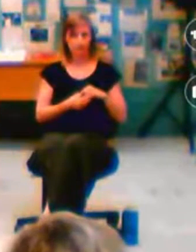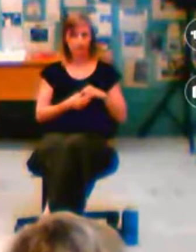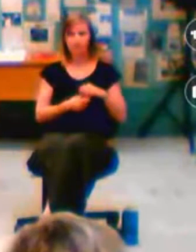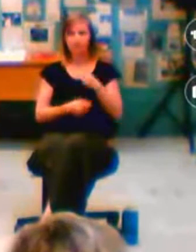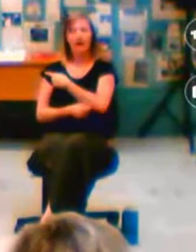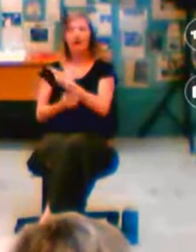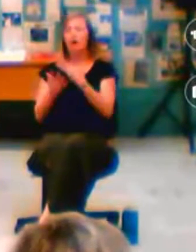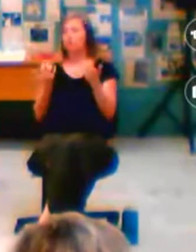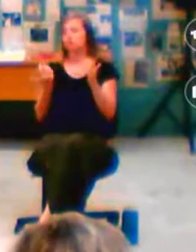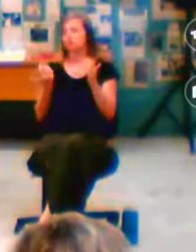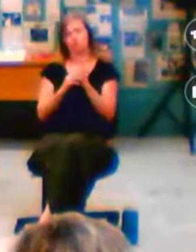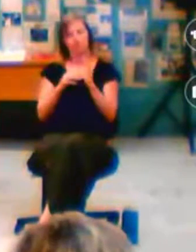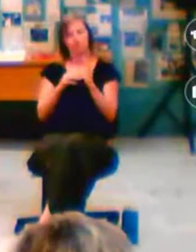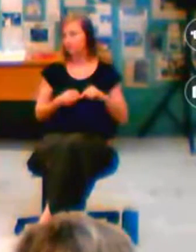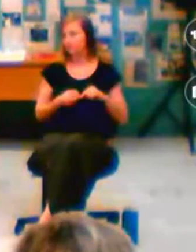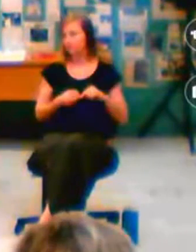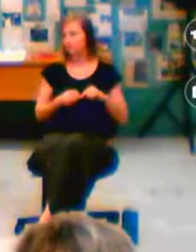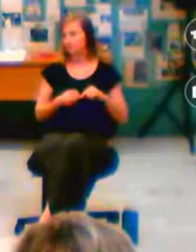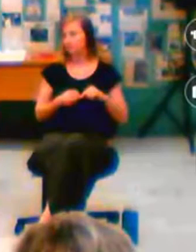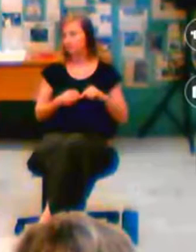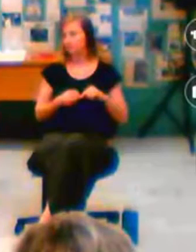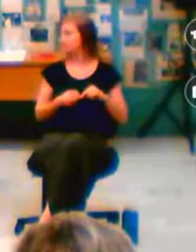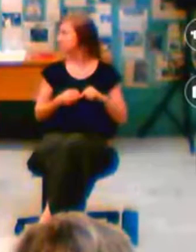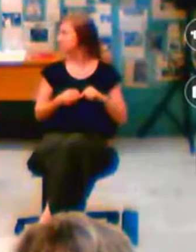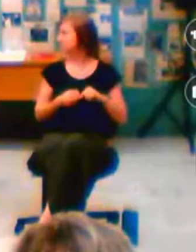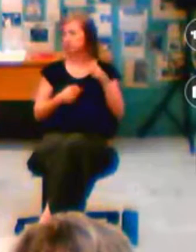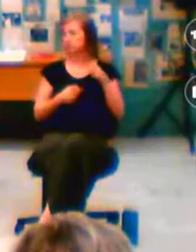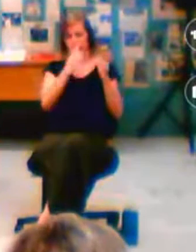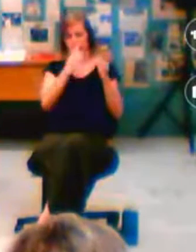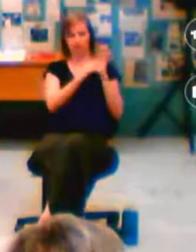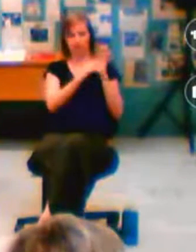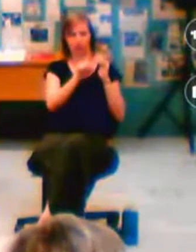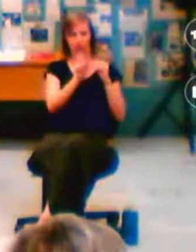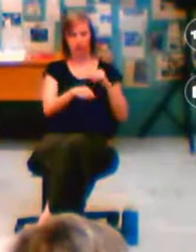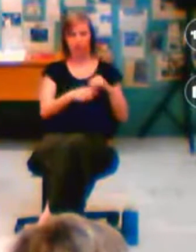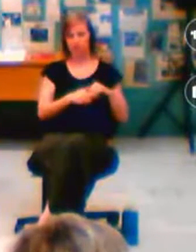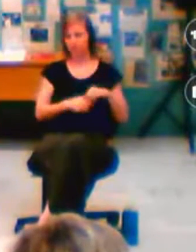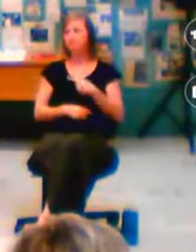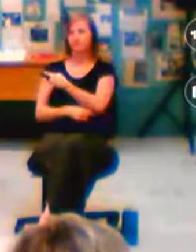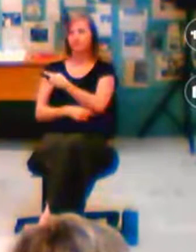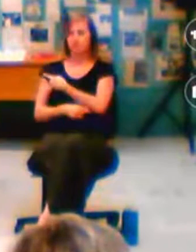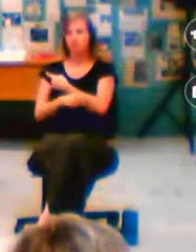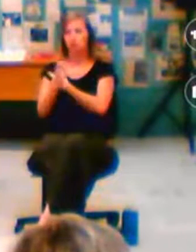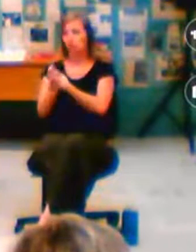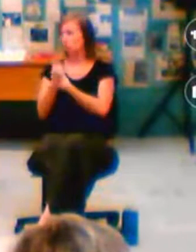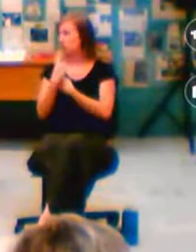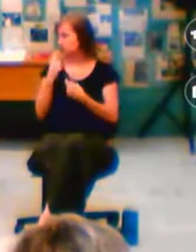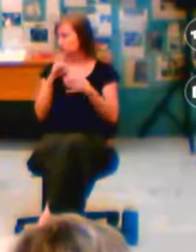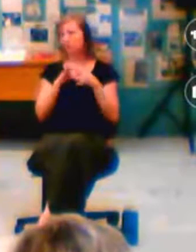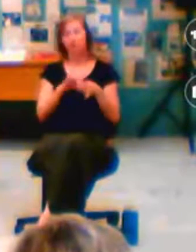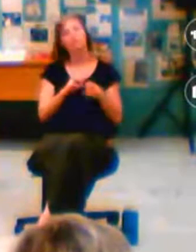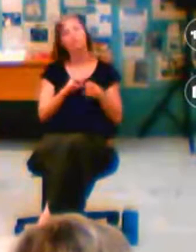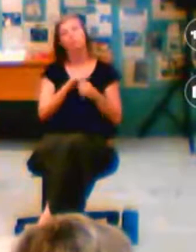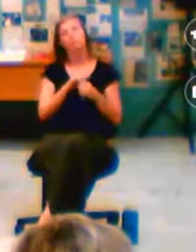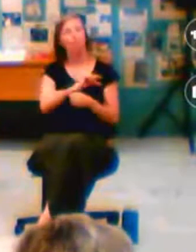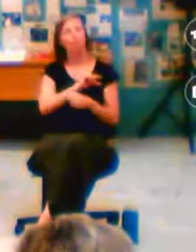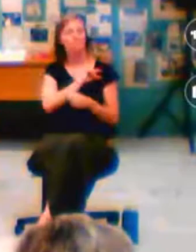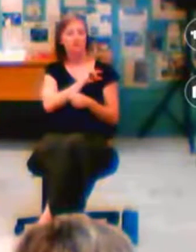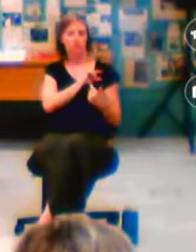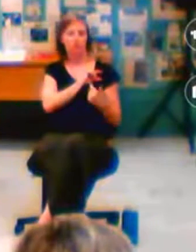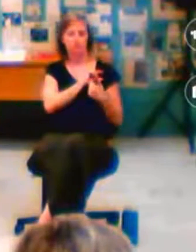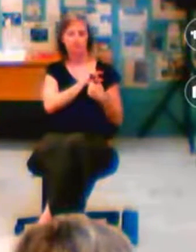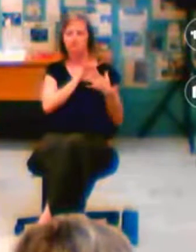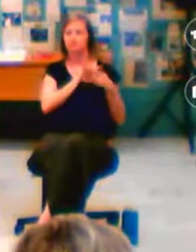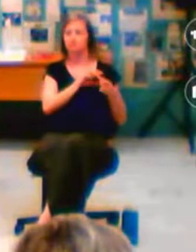And but they're going to be over the health care of Colorado. Right. So I do want